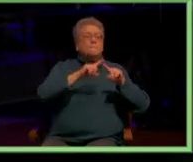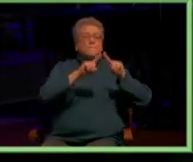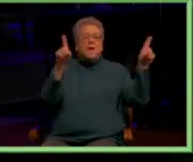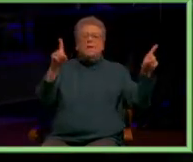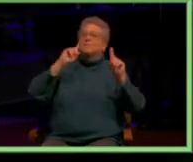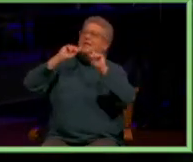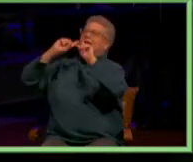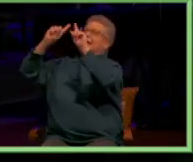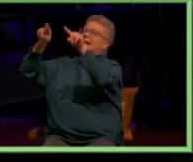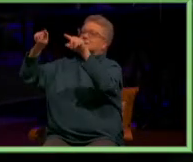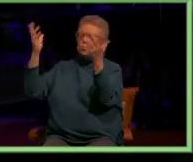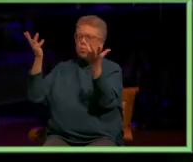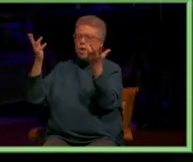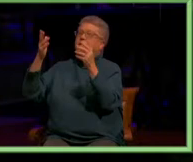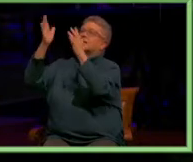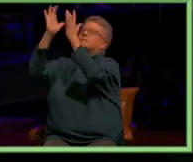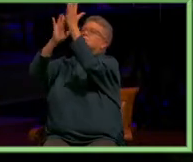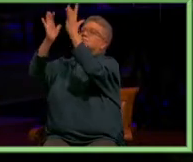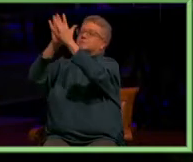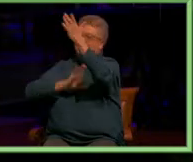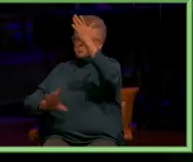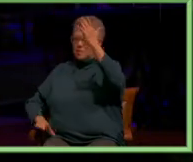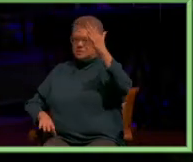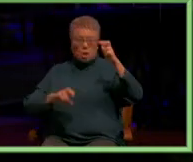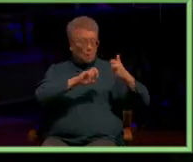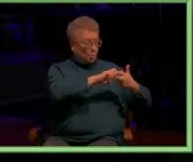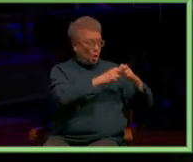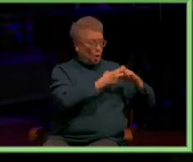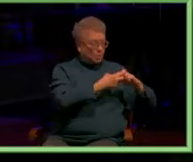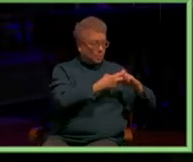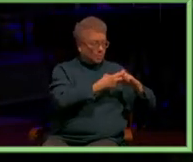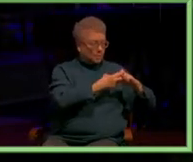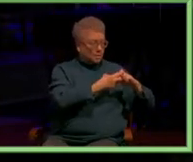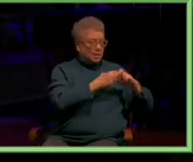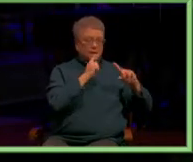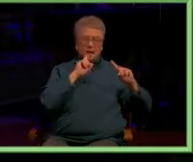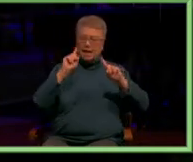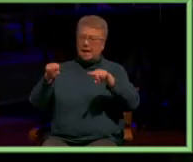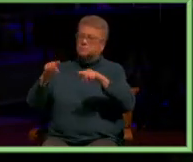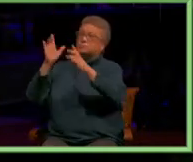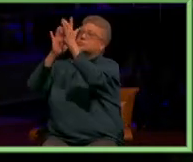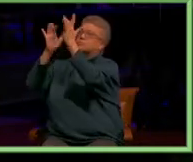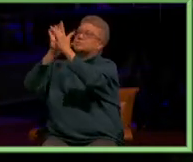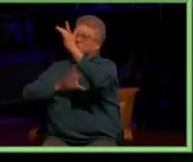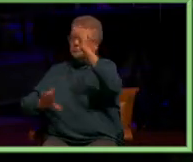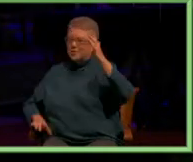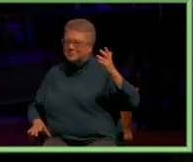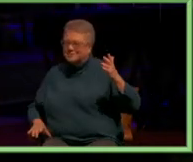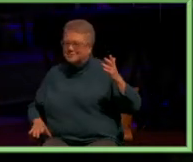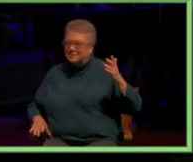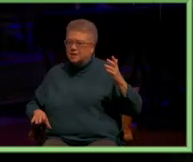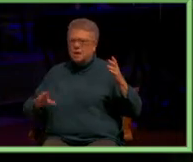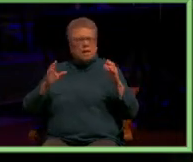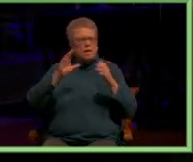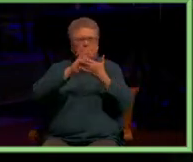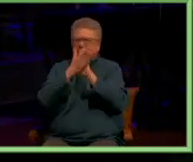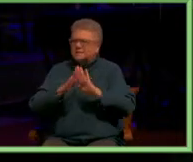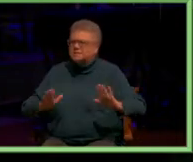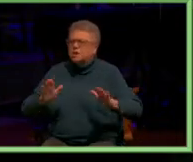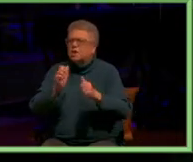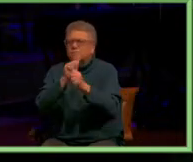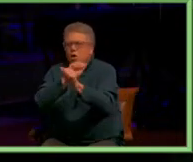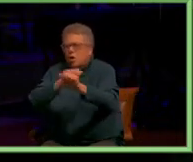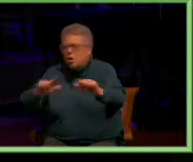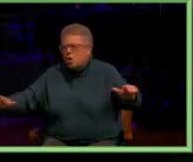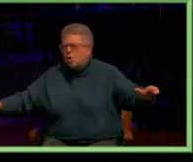you find the problem, the answer is Christ. He says in the text, making peace, all of it, the scope of